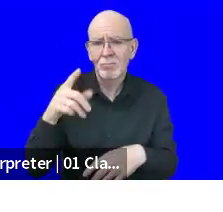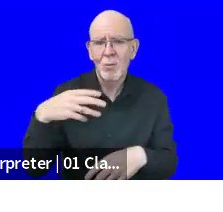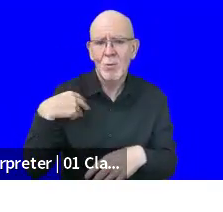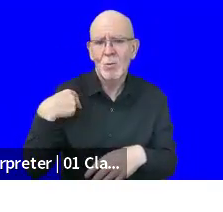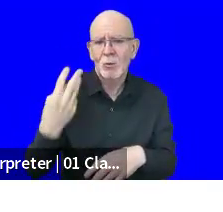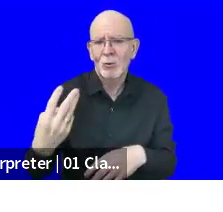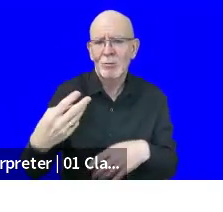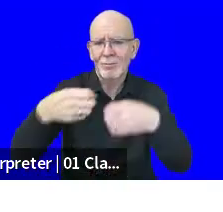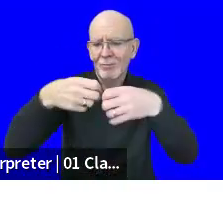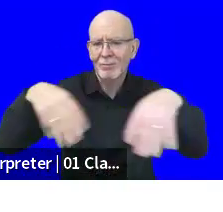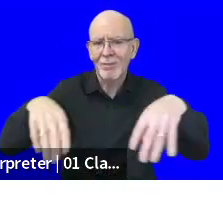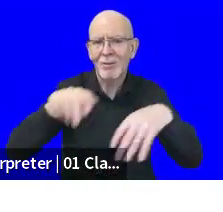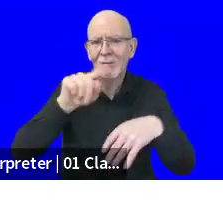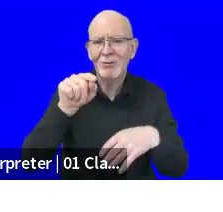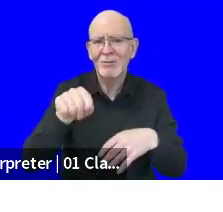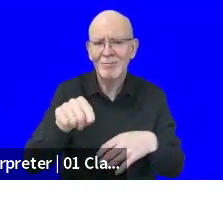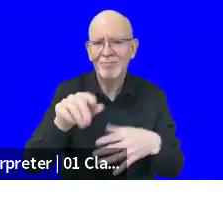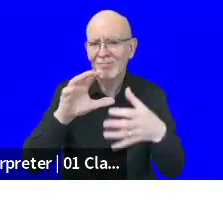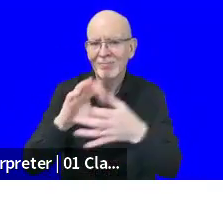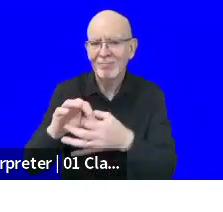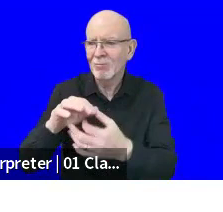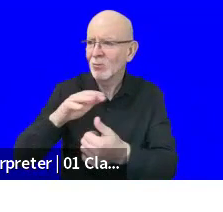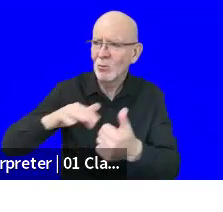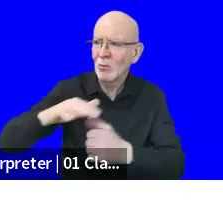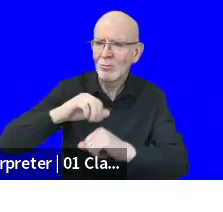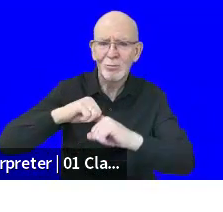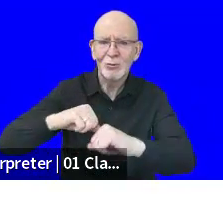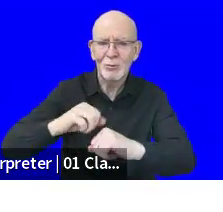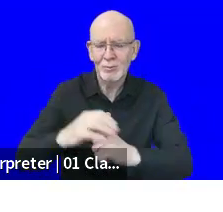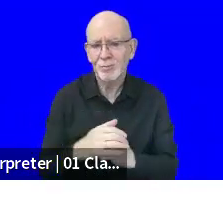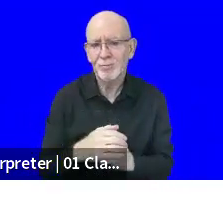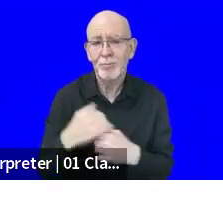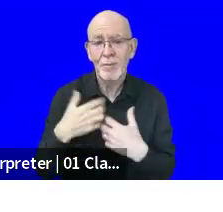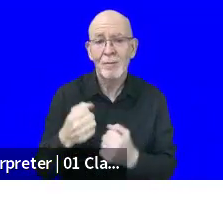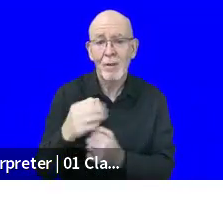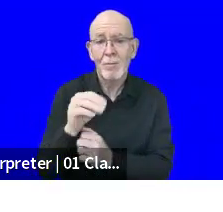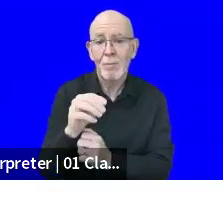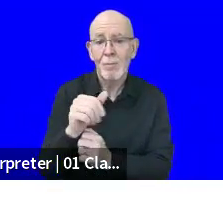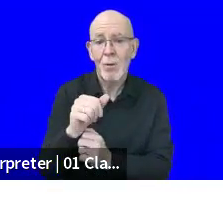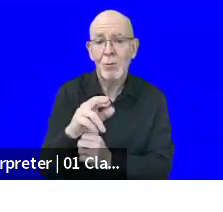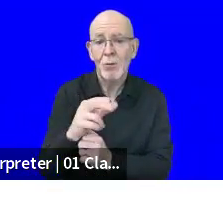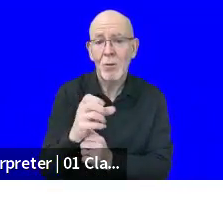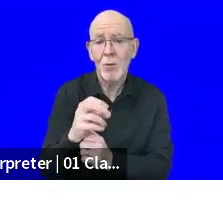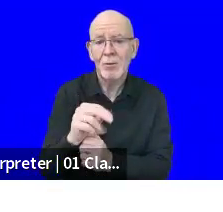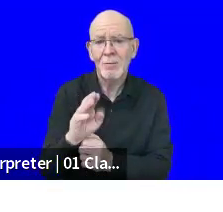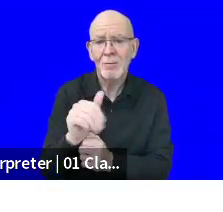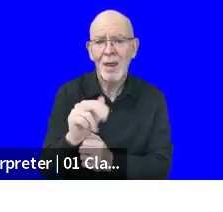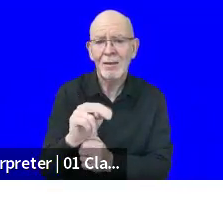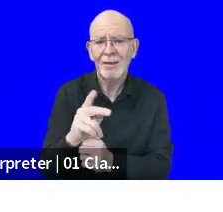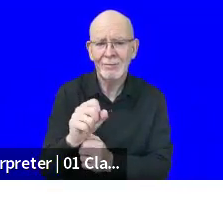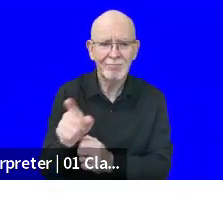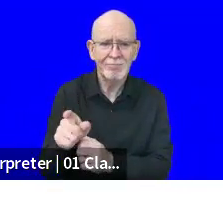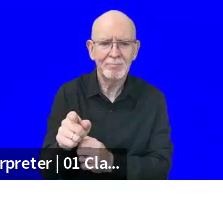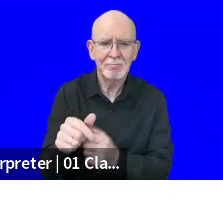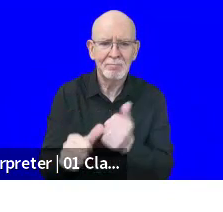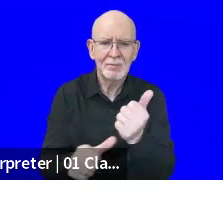Morgon, who is associate professor at the London School of Hygiene and Tropical Medicine in the International Center for Evidence